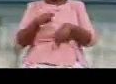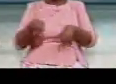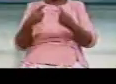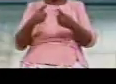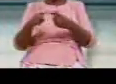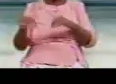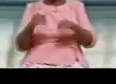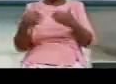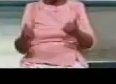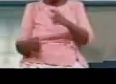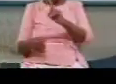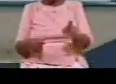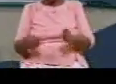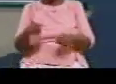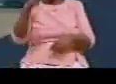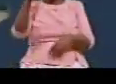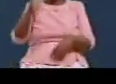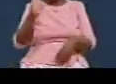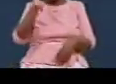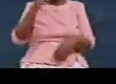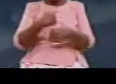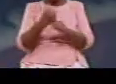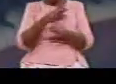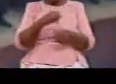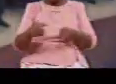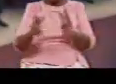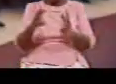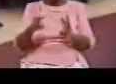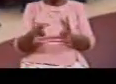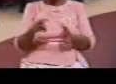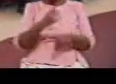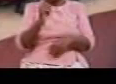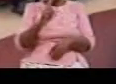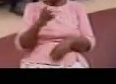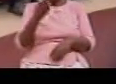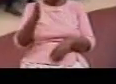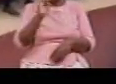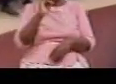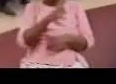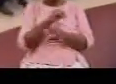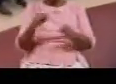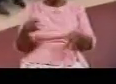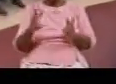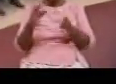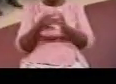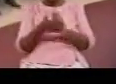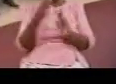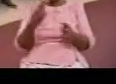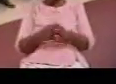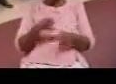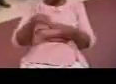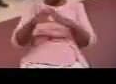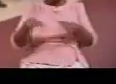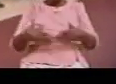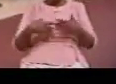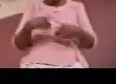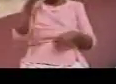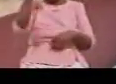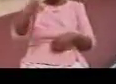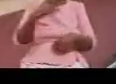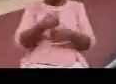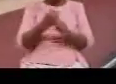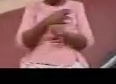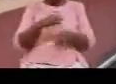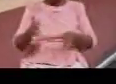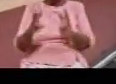will make a way where there is no way. In your life, God will make a way where there is no